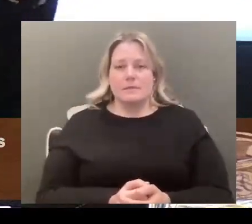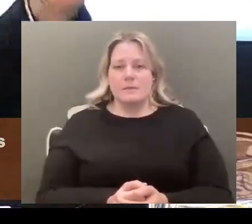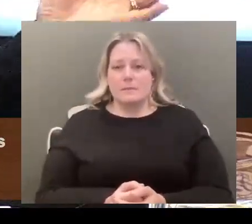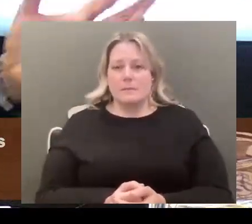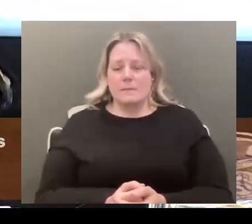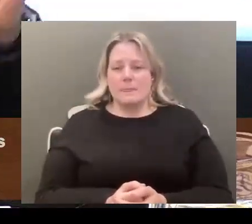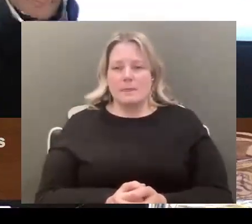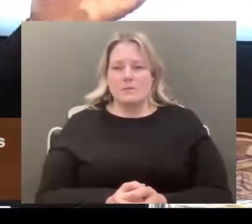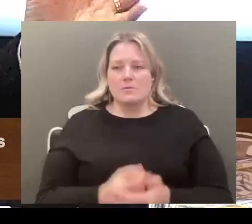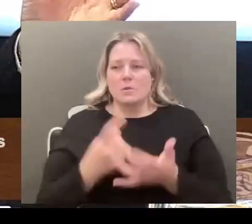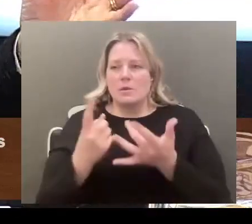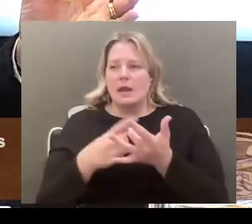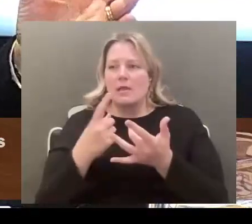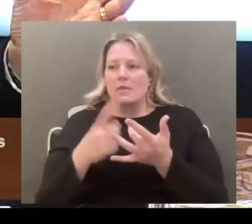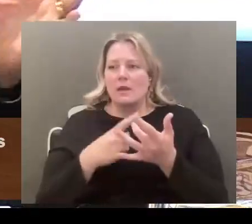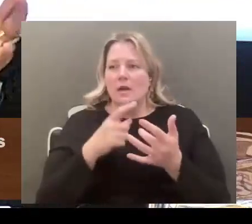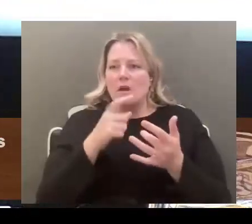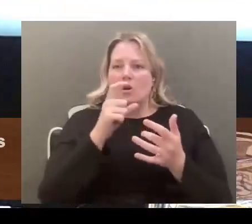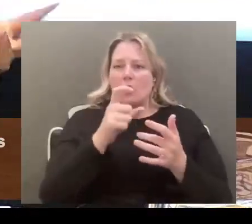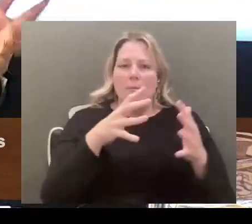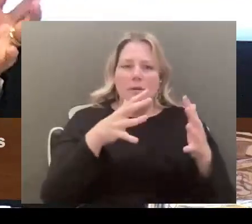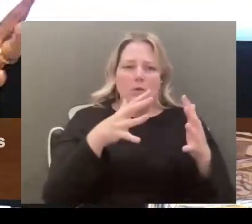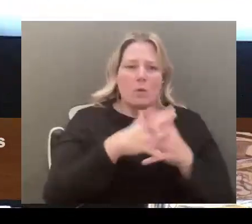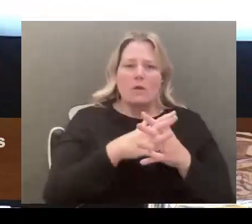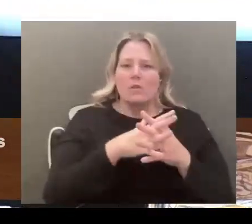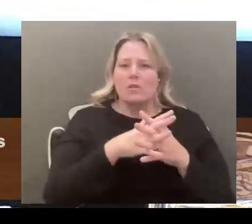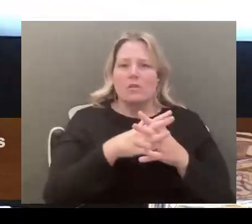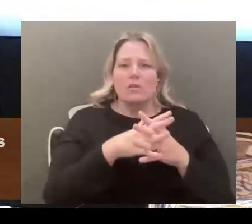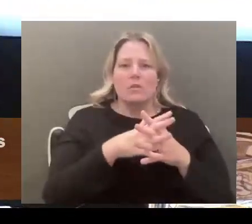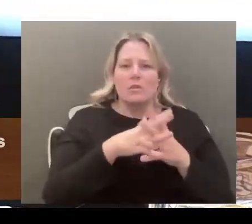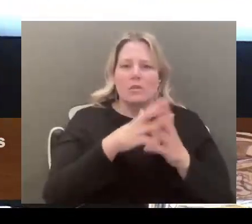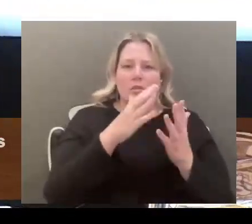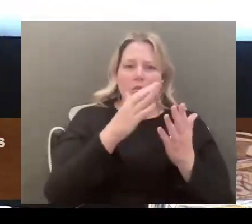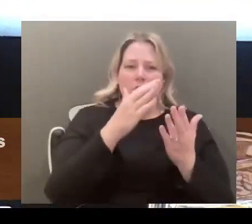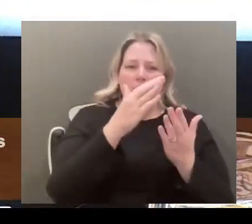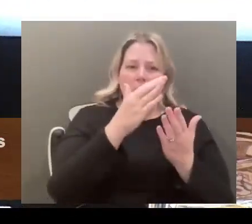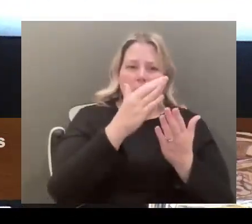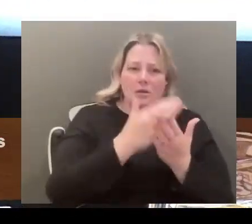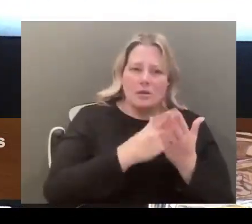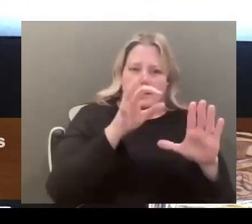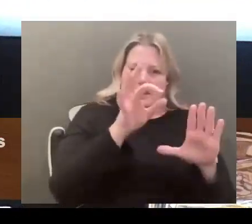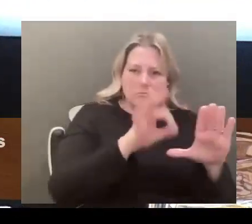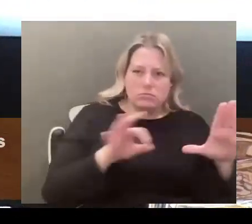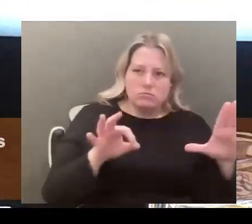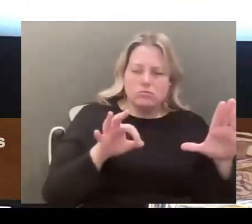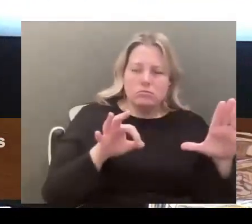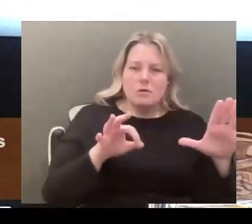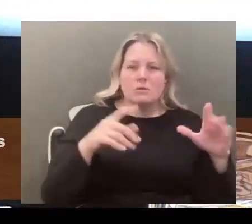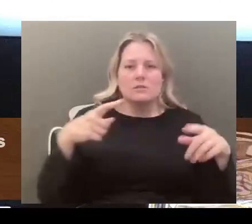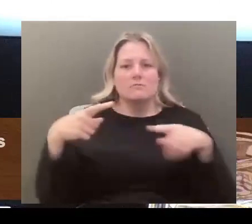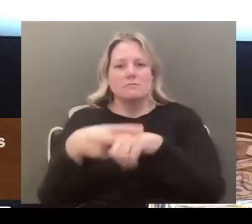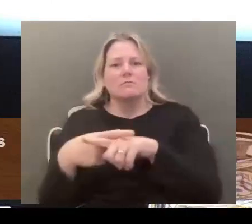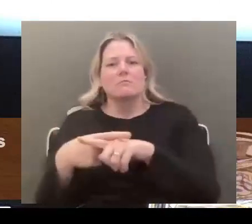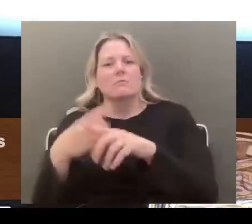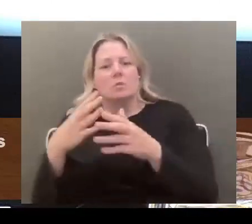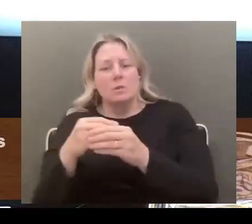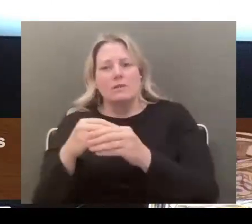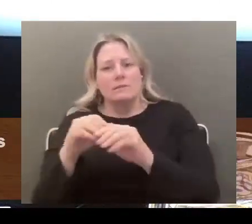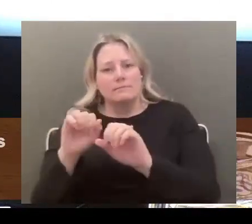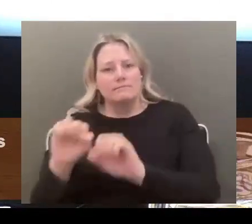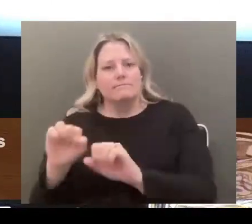another Commonwealth architecture around sea country also that offended. So certainly, and I think that's